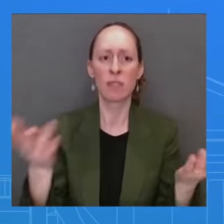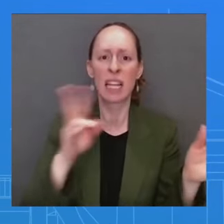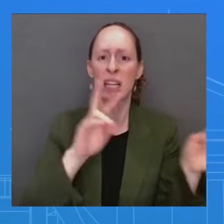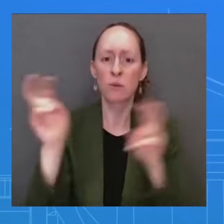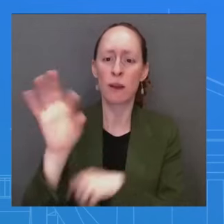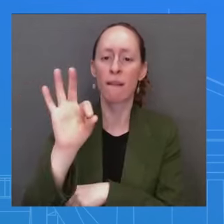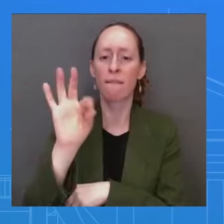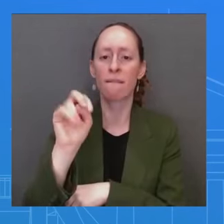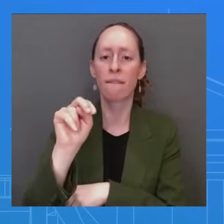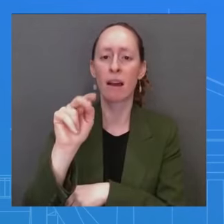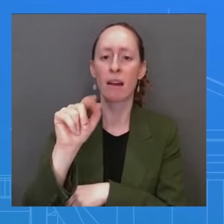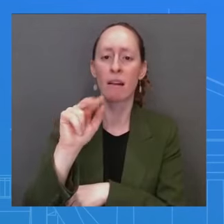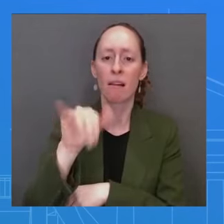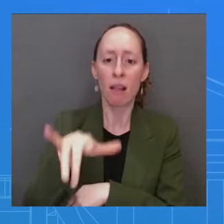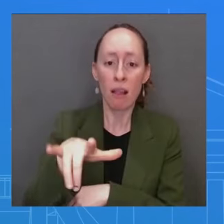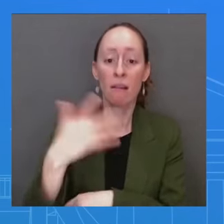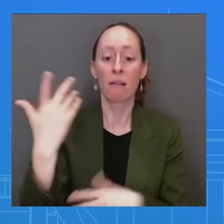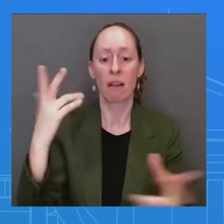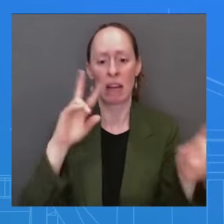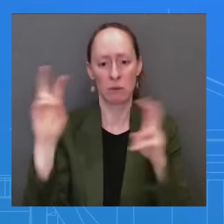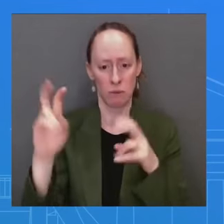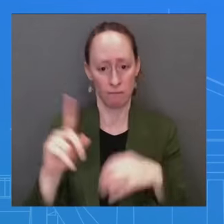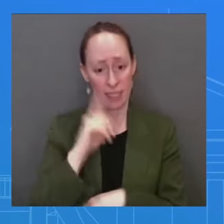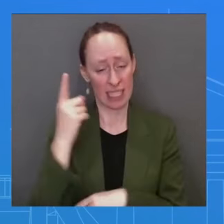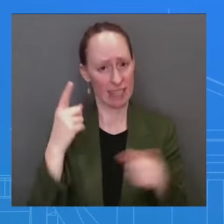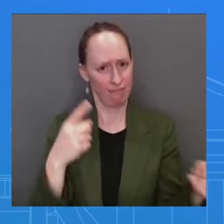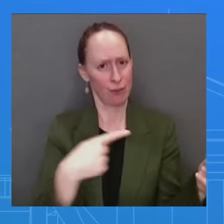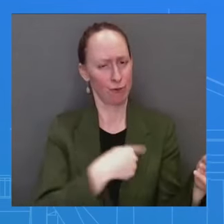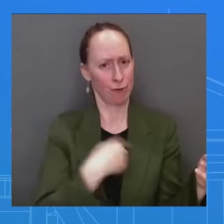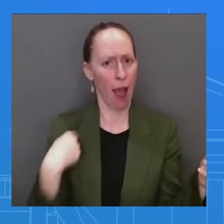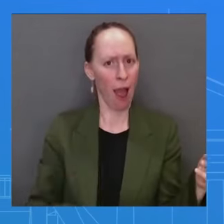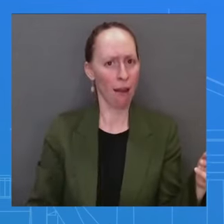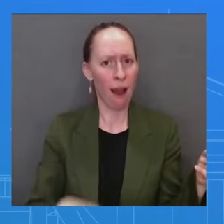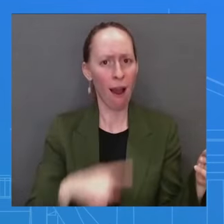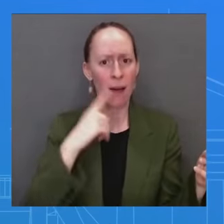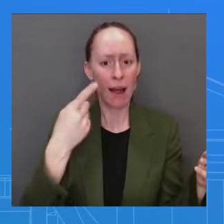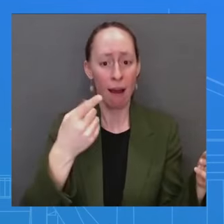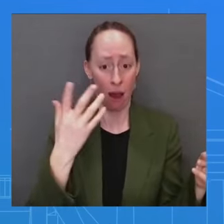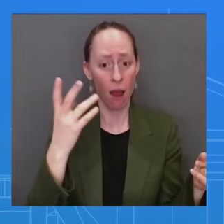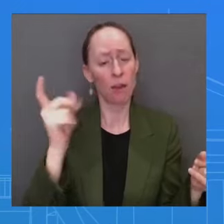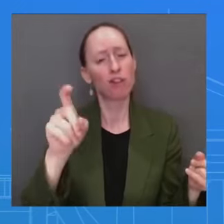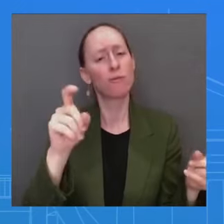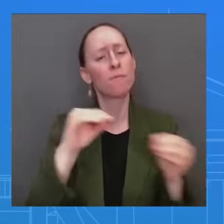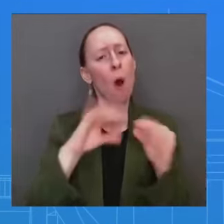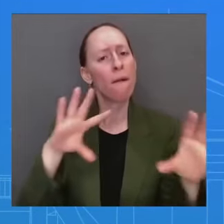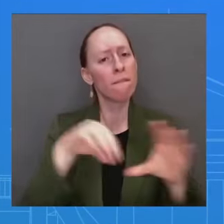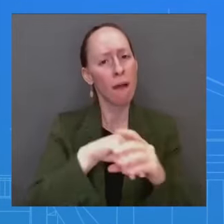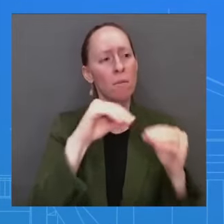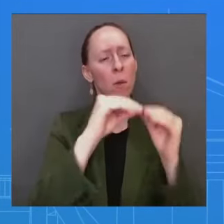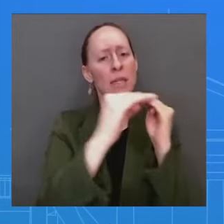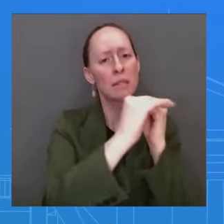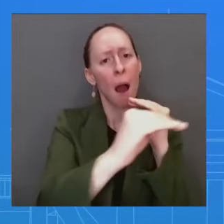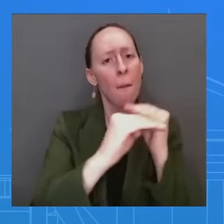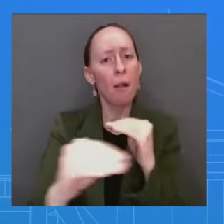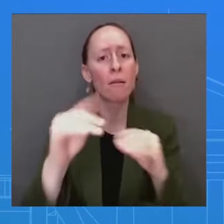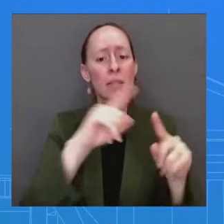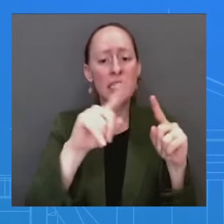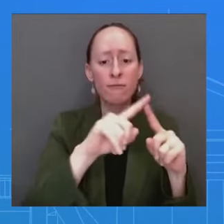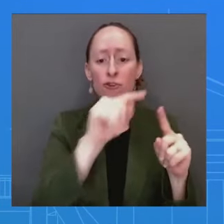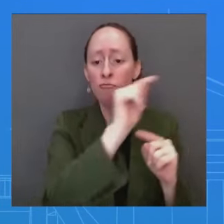stabilizing force in different conflicts. Is there a sense of whether that's played out the way he had expected? So look, these are conversations